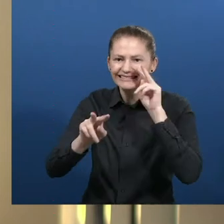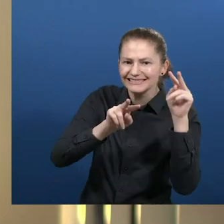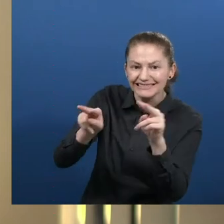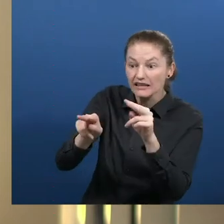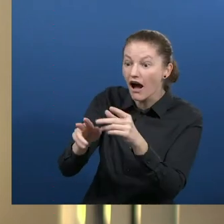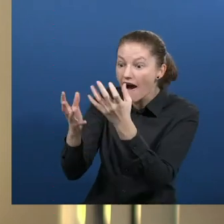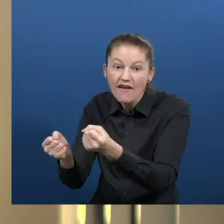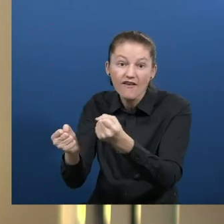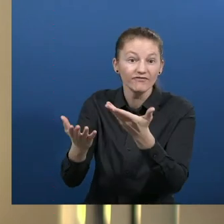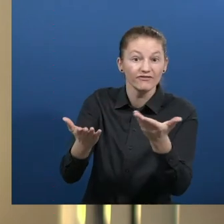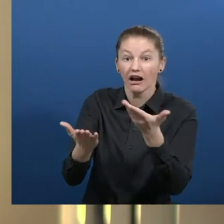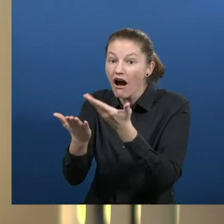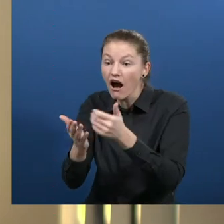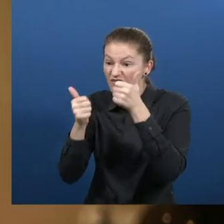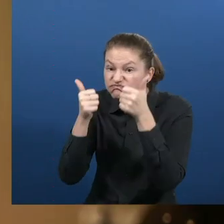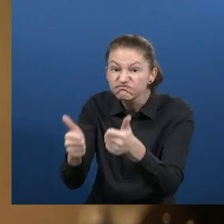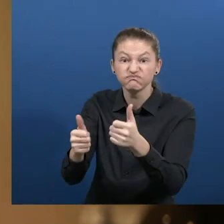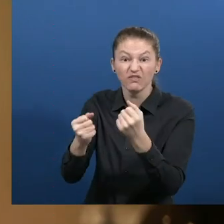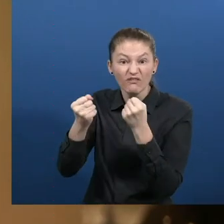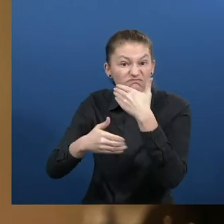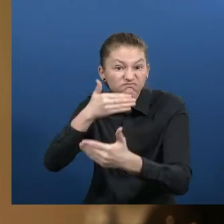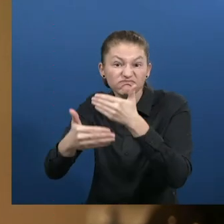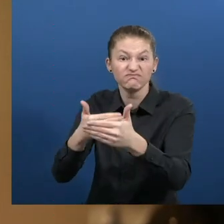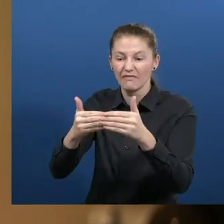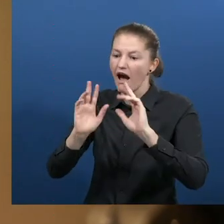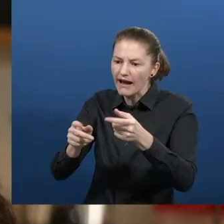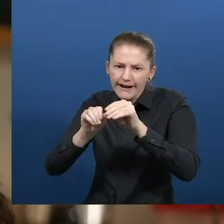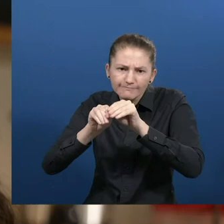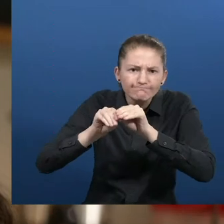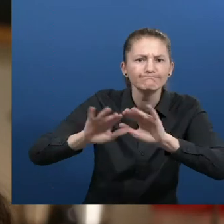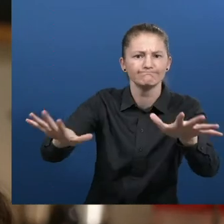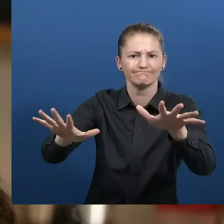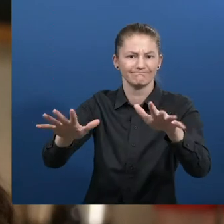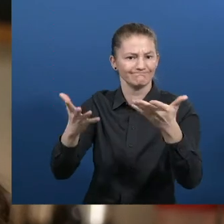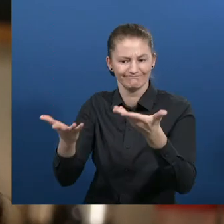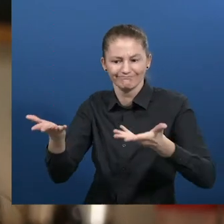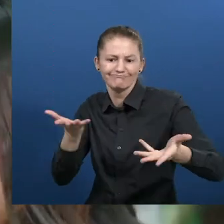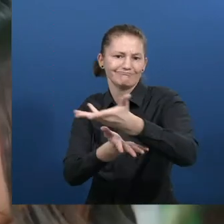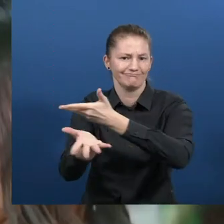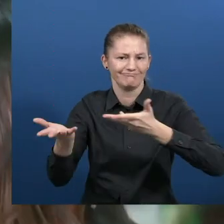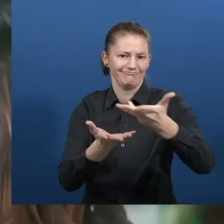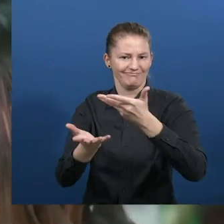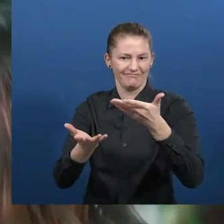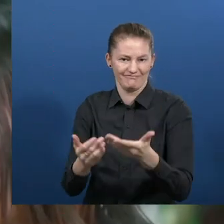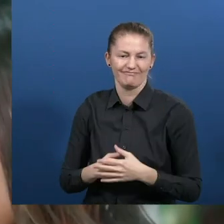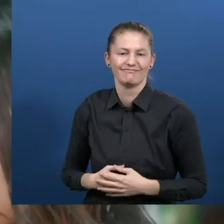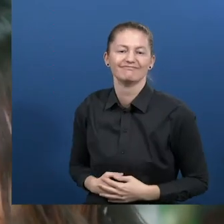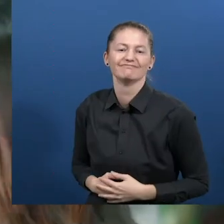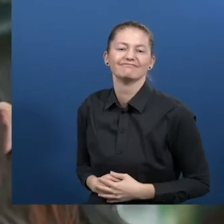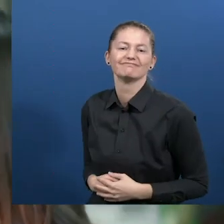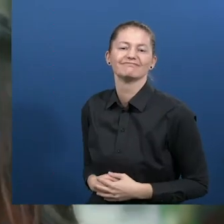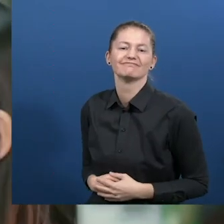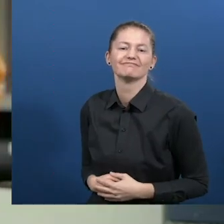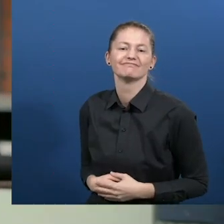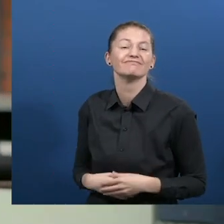how we can transfer not necessarily the organization, but its impact. From the hundreds of nominations for the annual